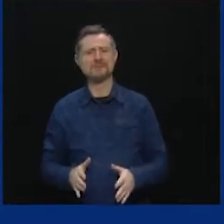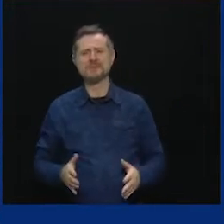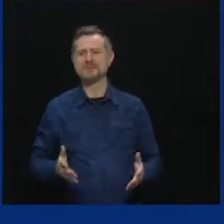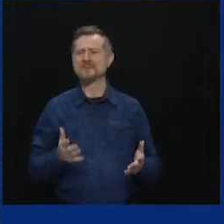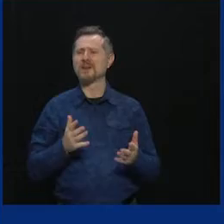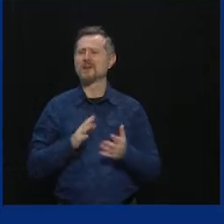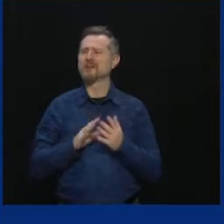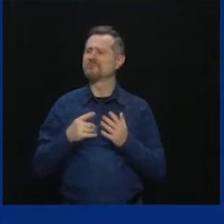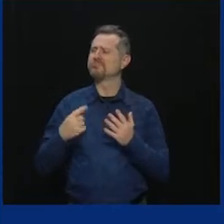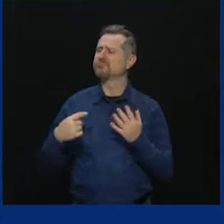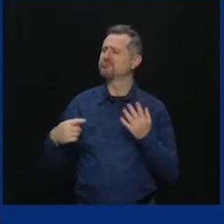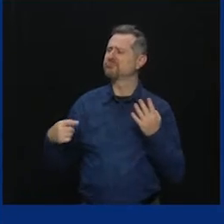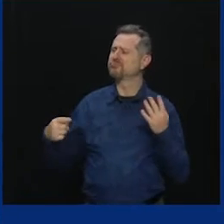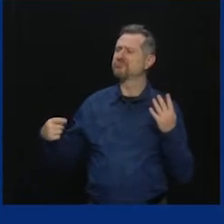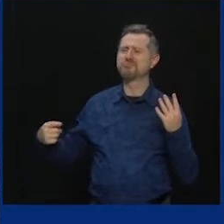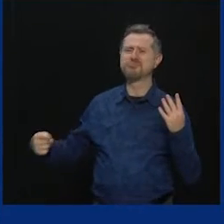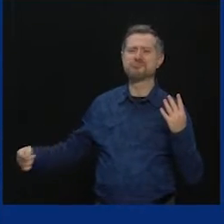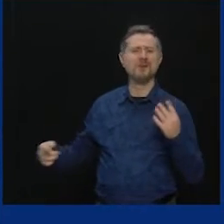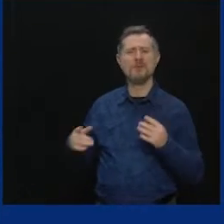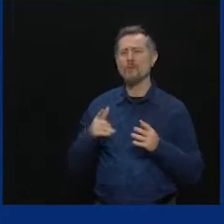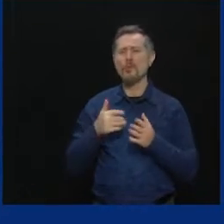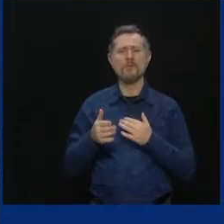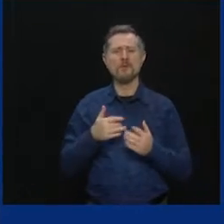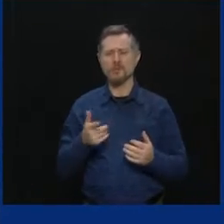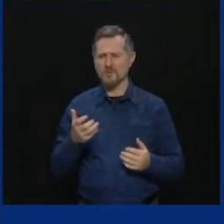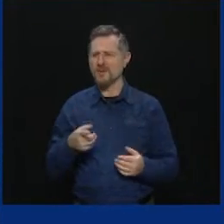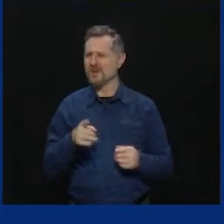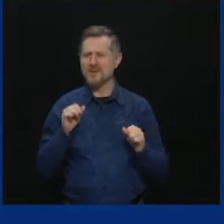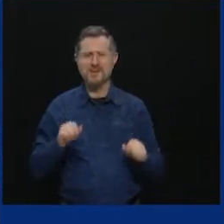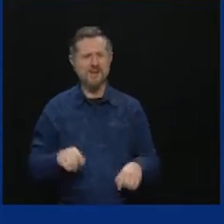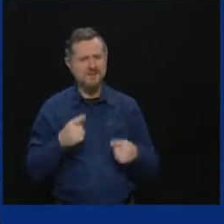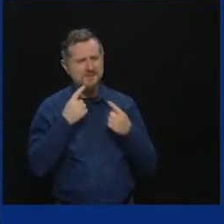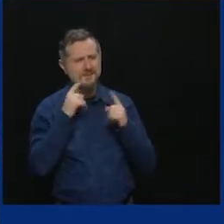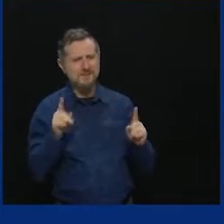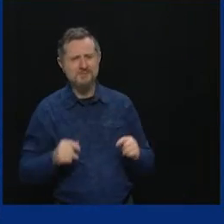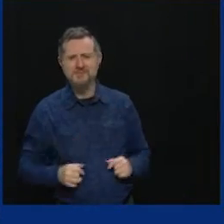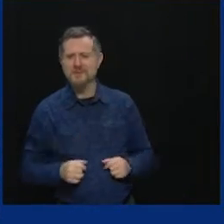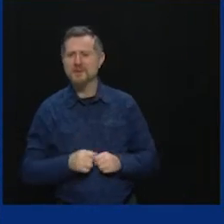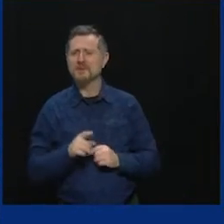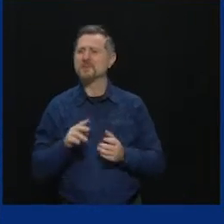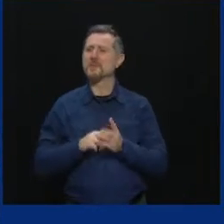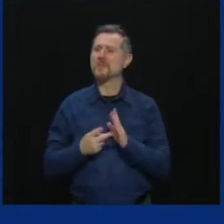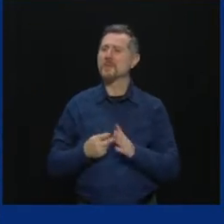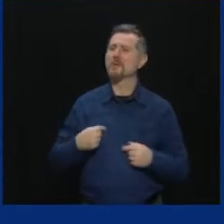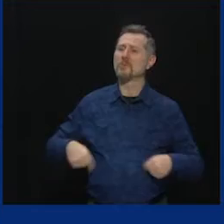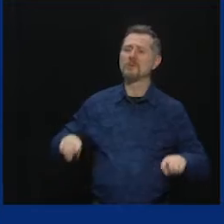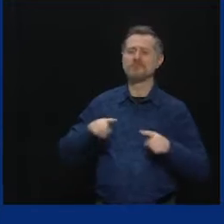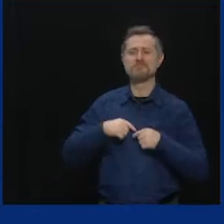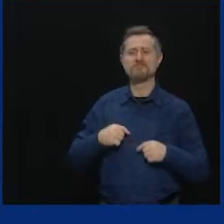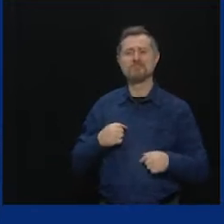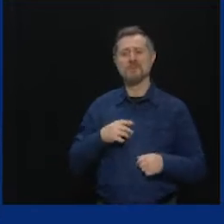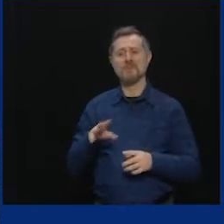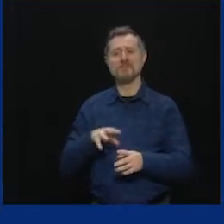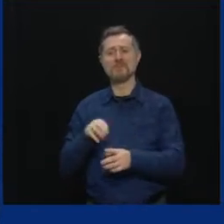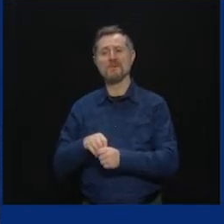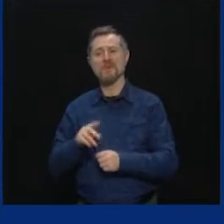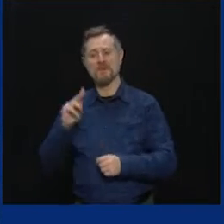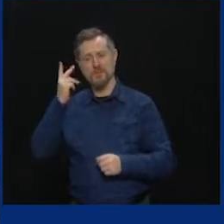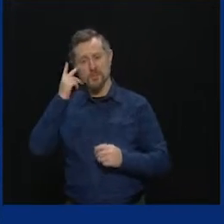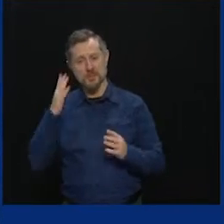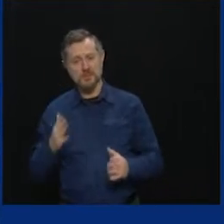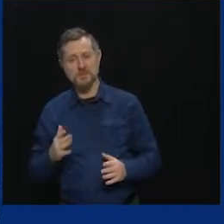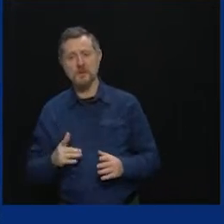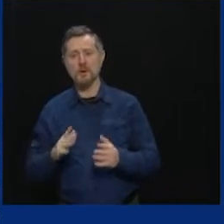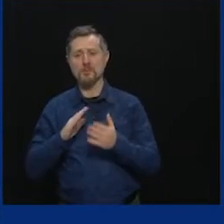whatever it is that they want to be. And it is on us as elected officials and community leaders